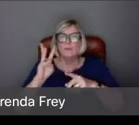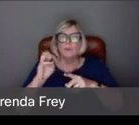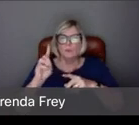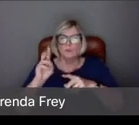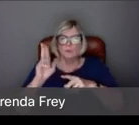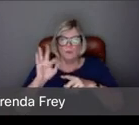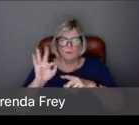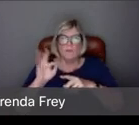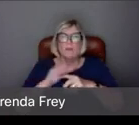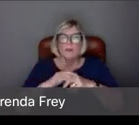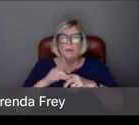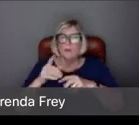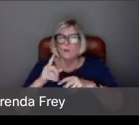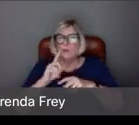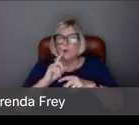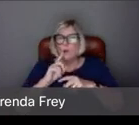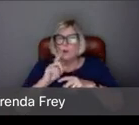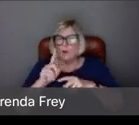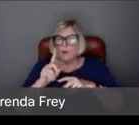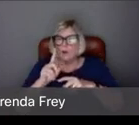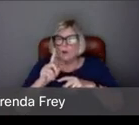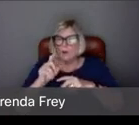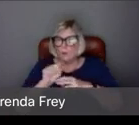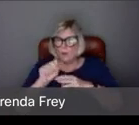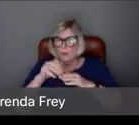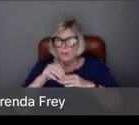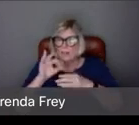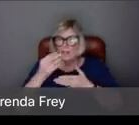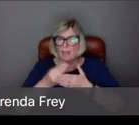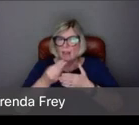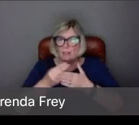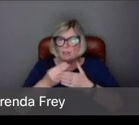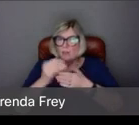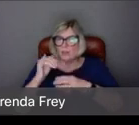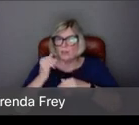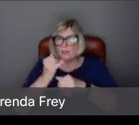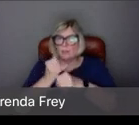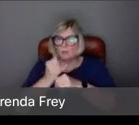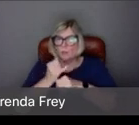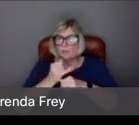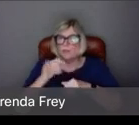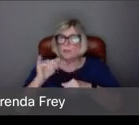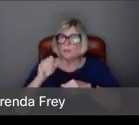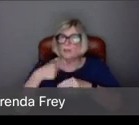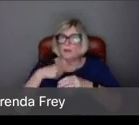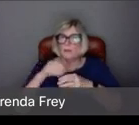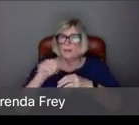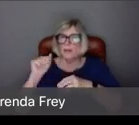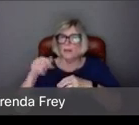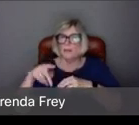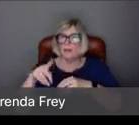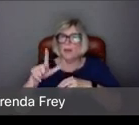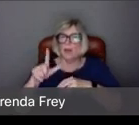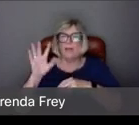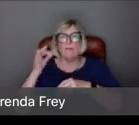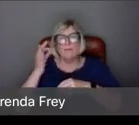right? Yeah. You are like working at a financial institution, or what is your? Yeah, I'm at APL Federal Credit